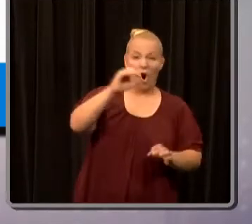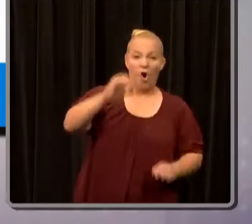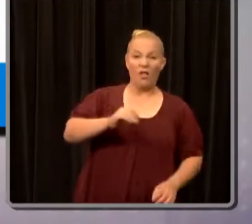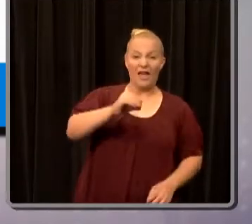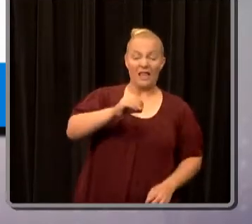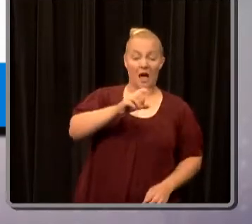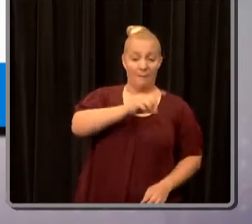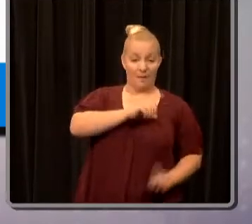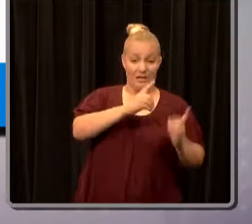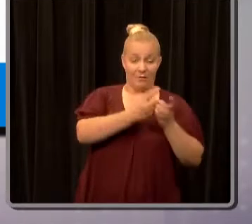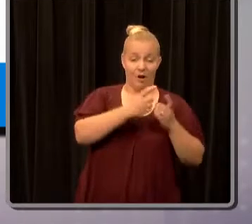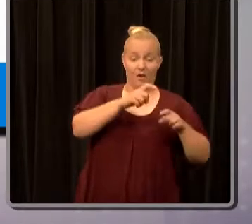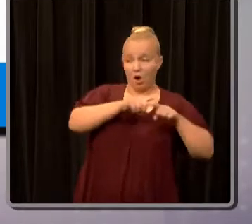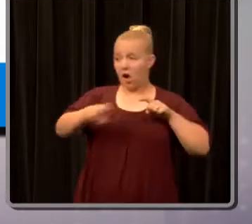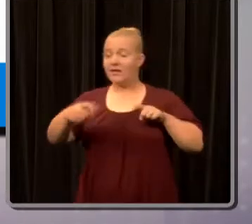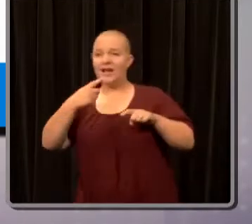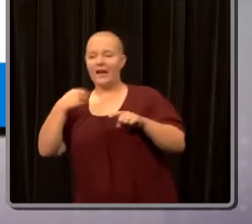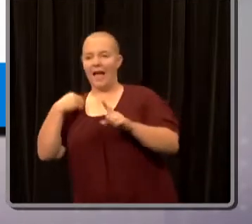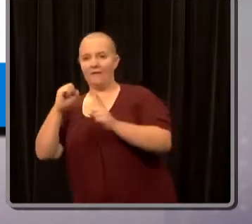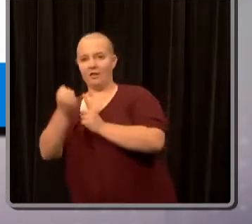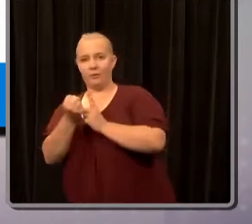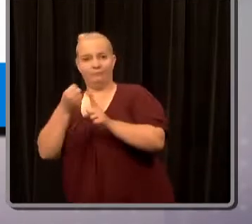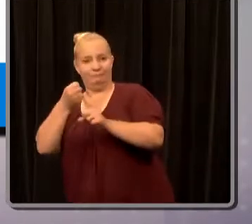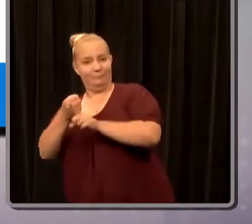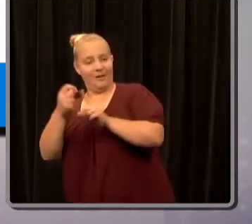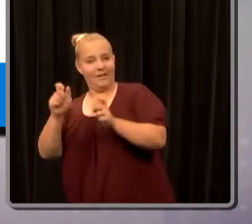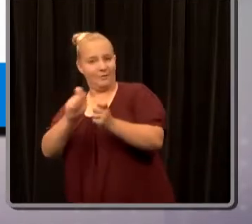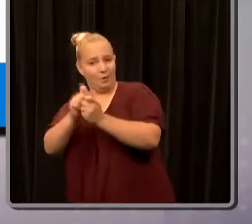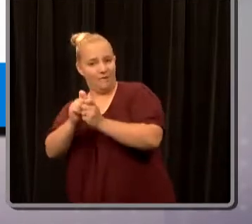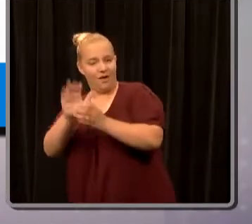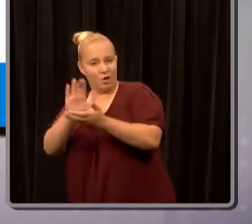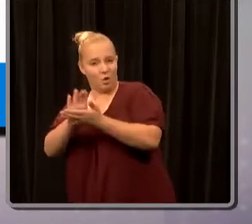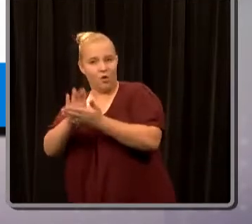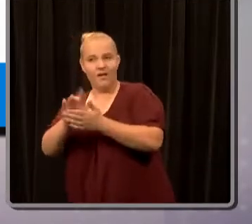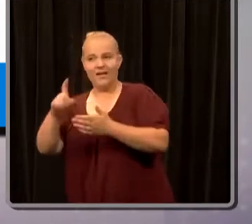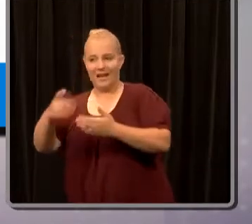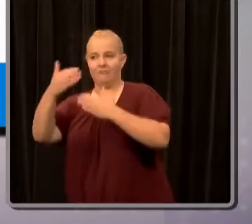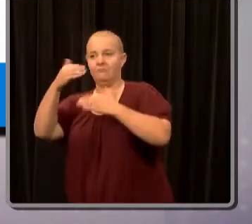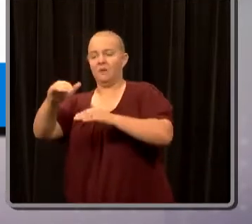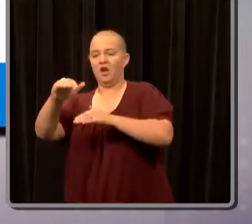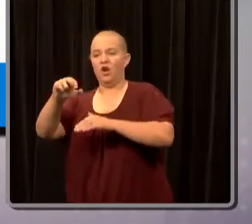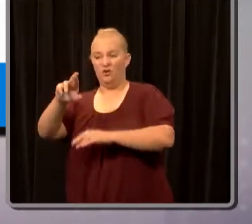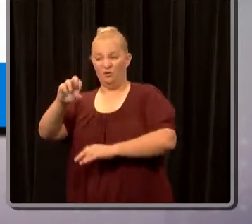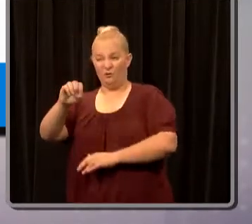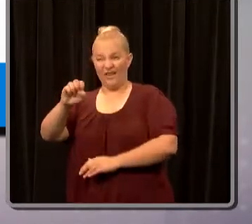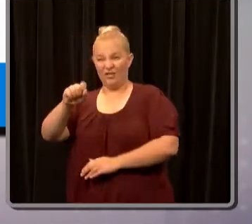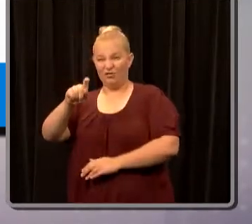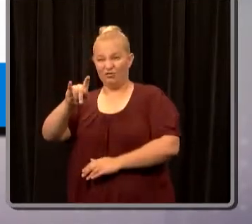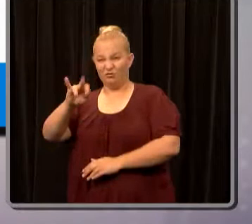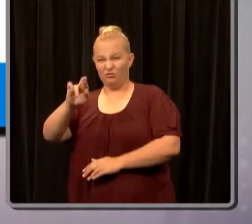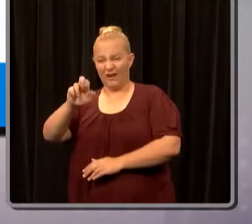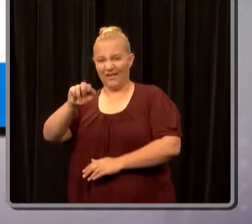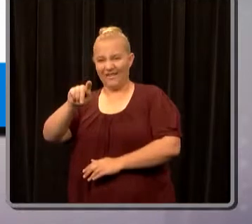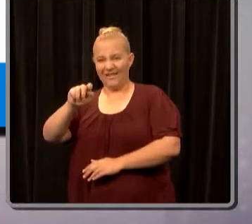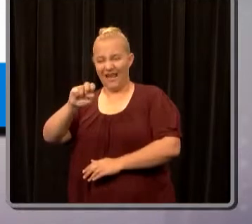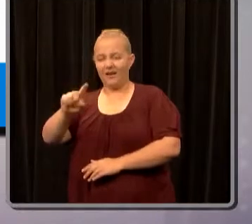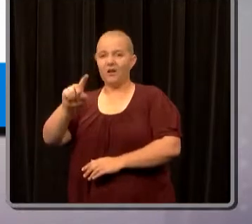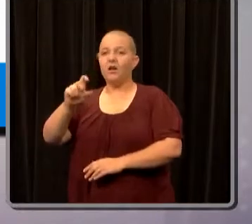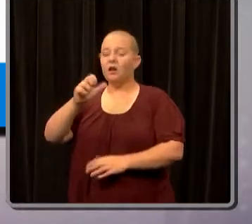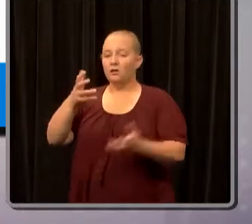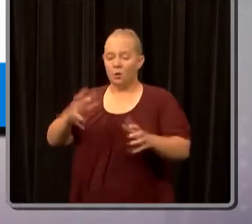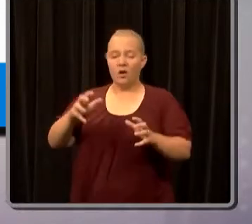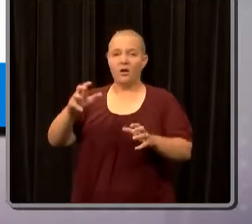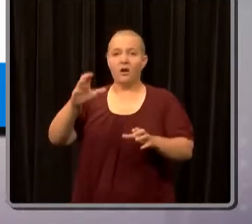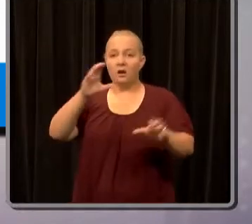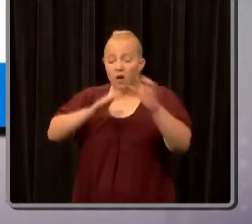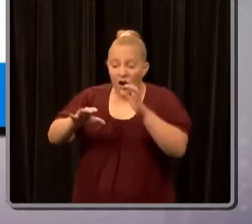me and we've got a situation at a certain school and we need to put your folks on restricted, instead of taking the time to find the number, call the